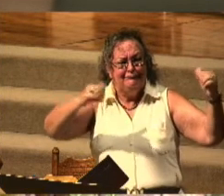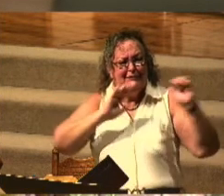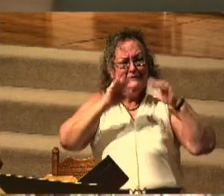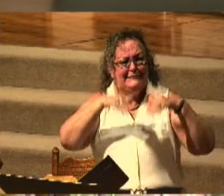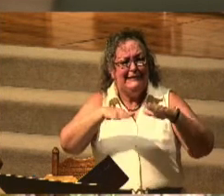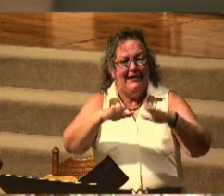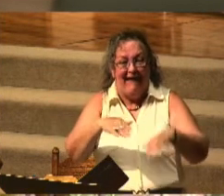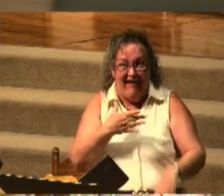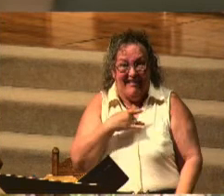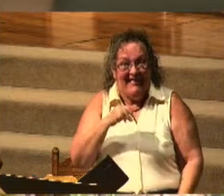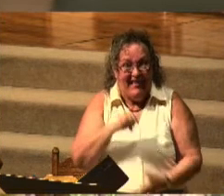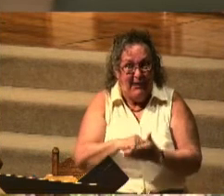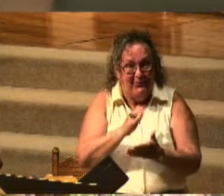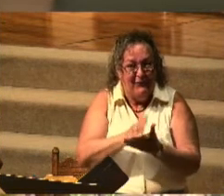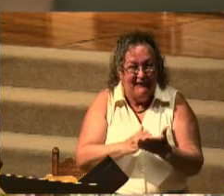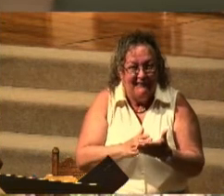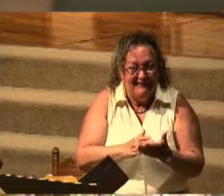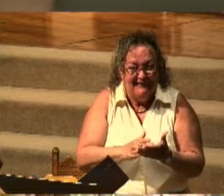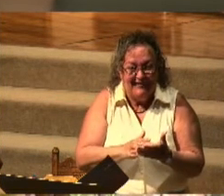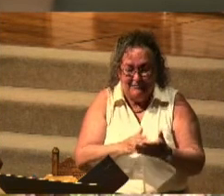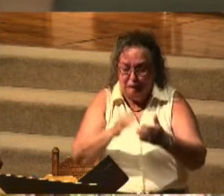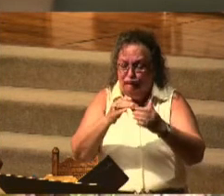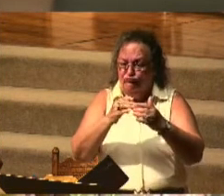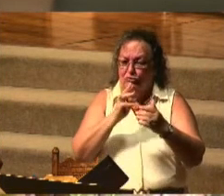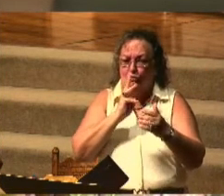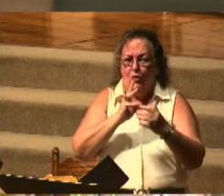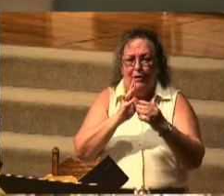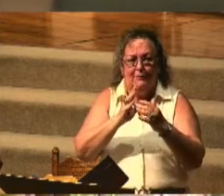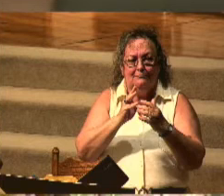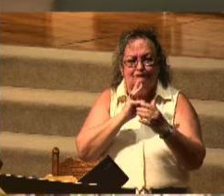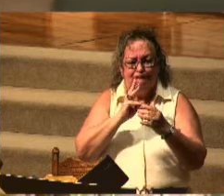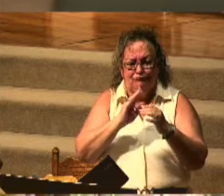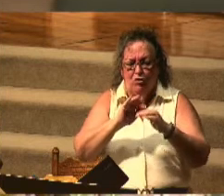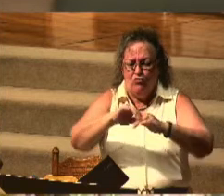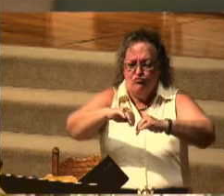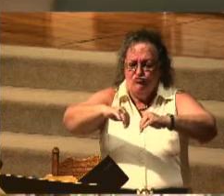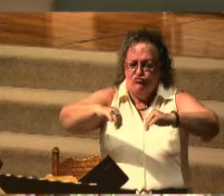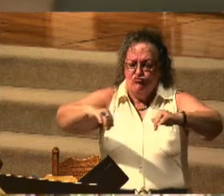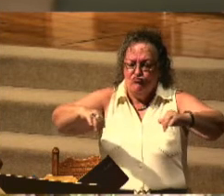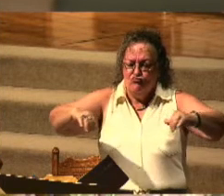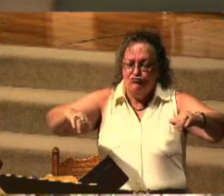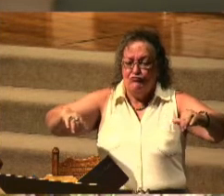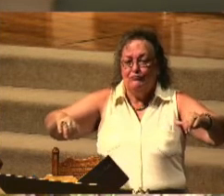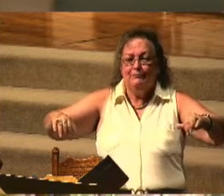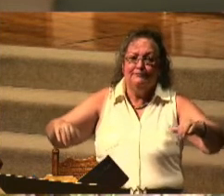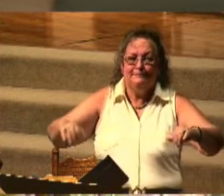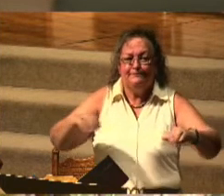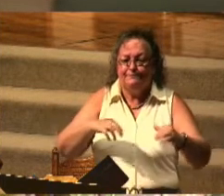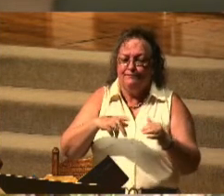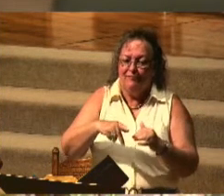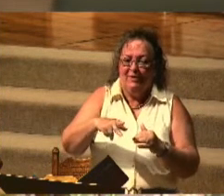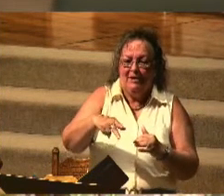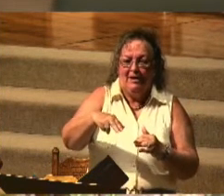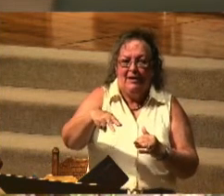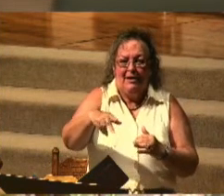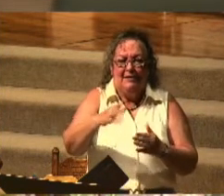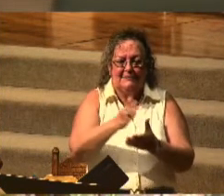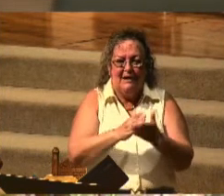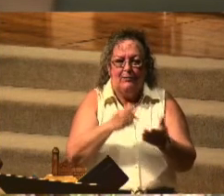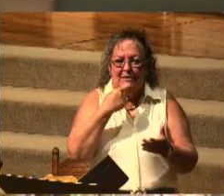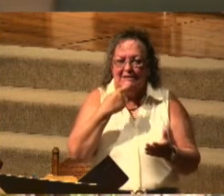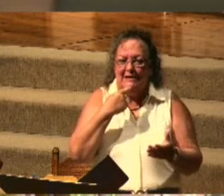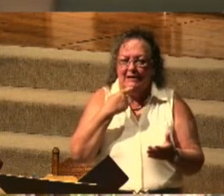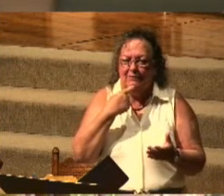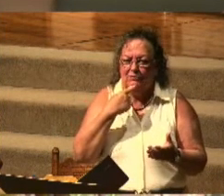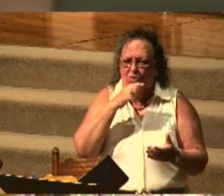that part. He just stood the water up and he went over on dry land. Somebody said, this is old, but somebody said it years